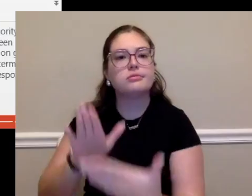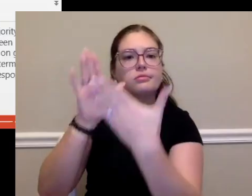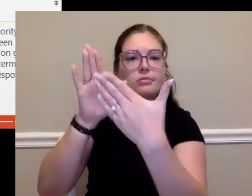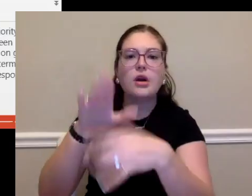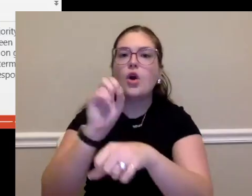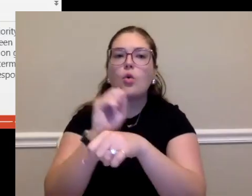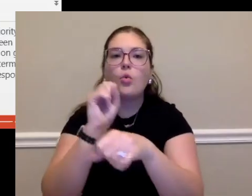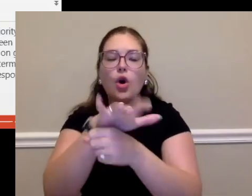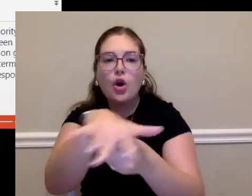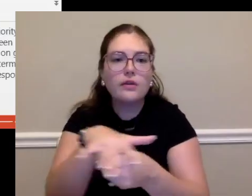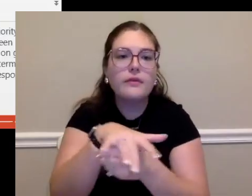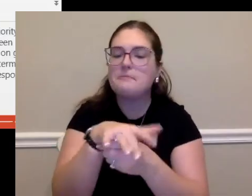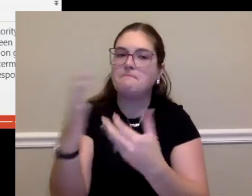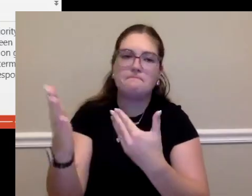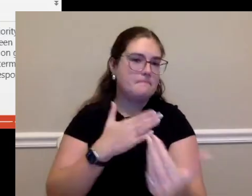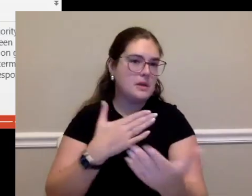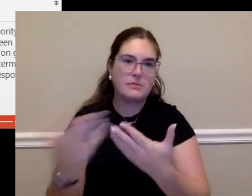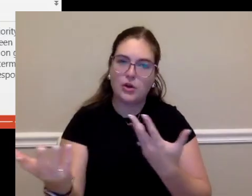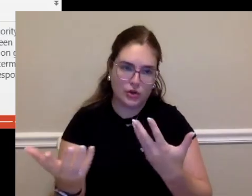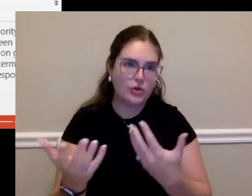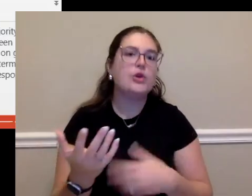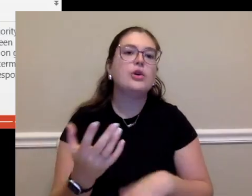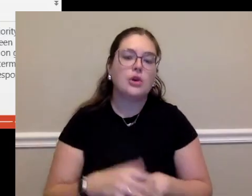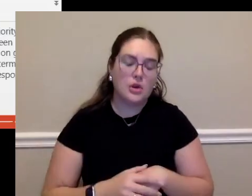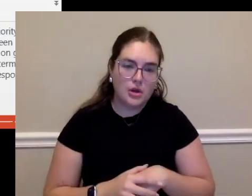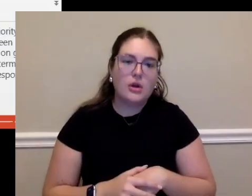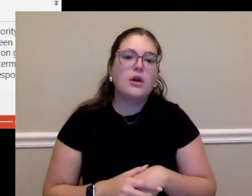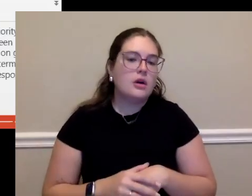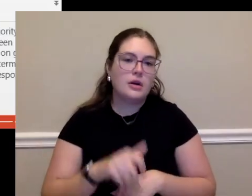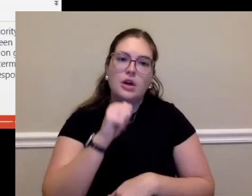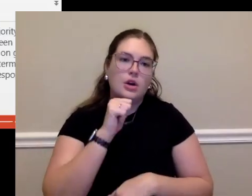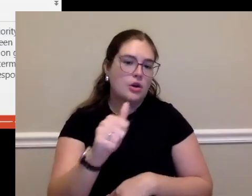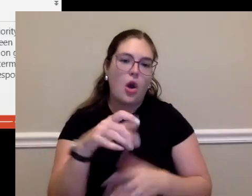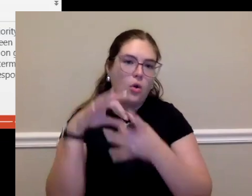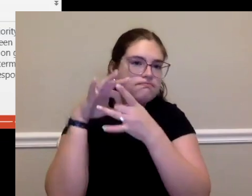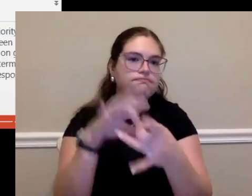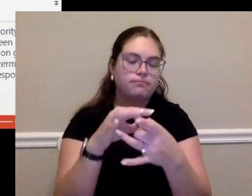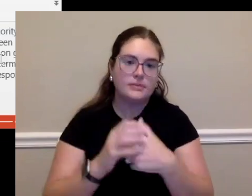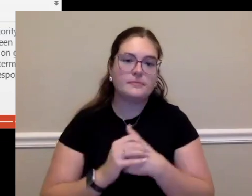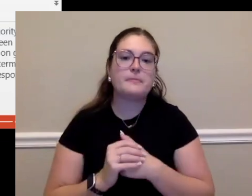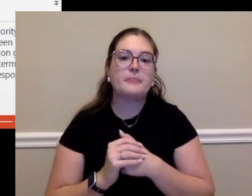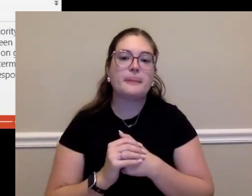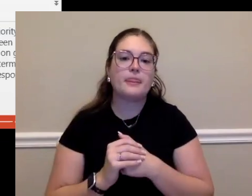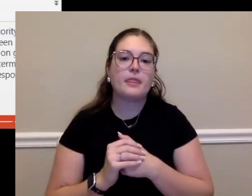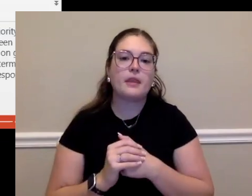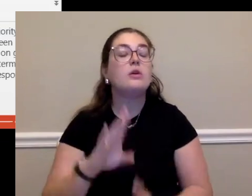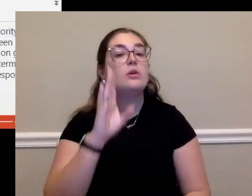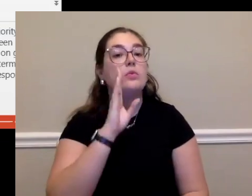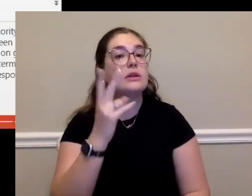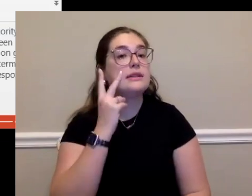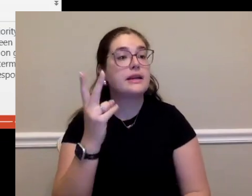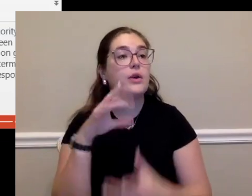in terms of whether they use them or do not use them. And we see no difference in the use of these terms based on